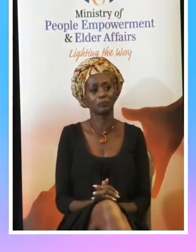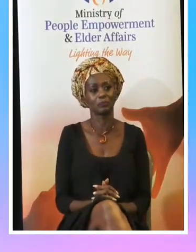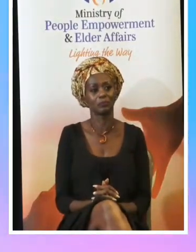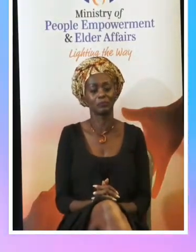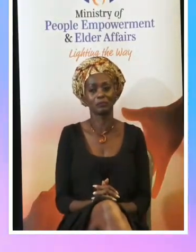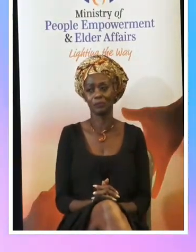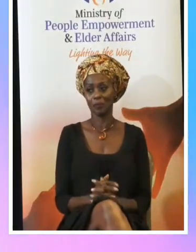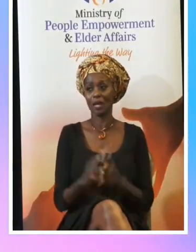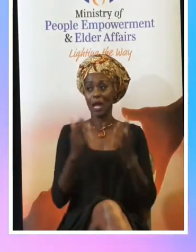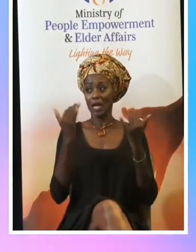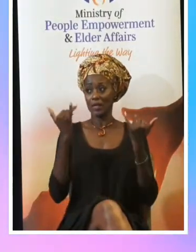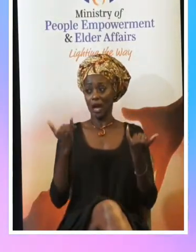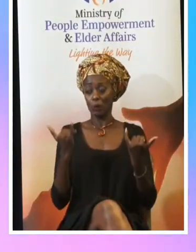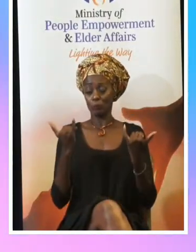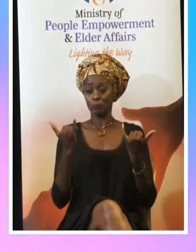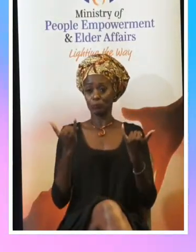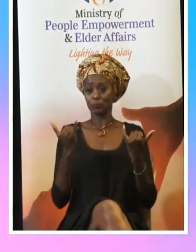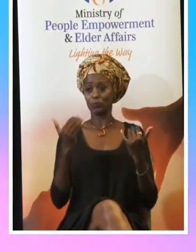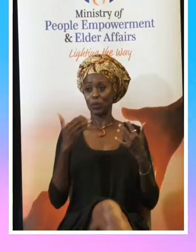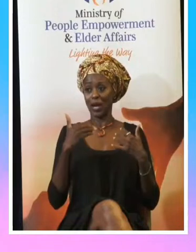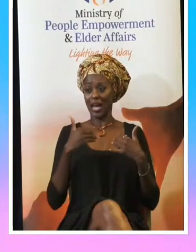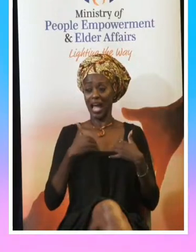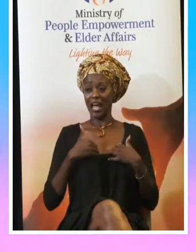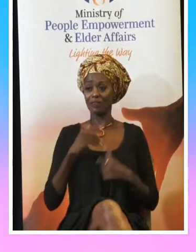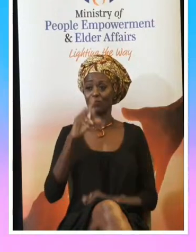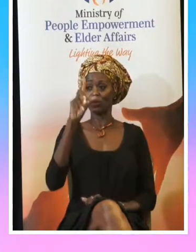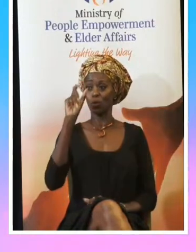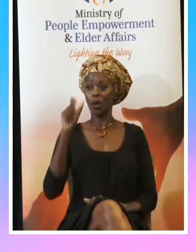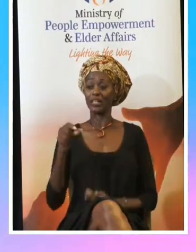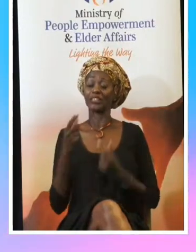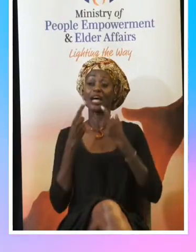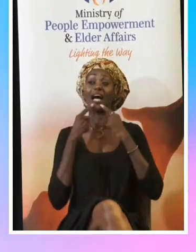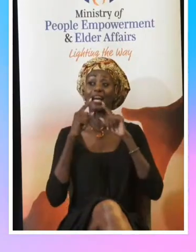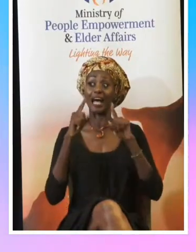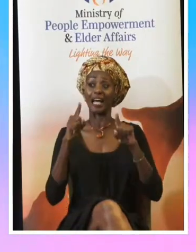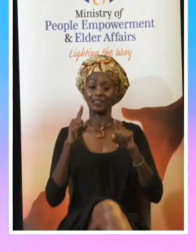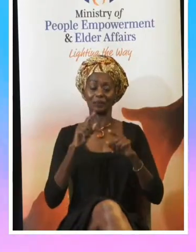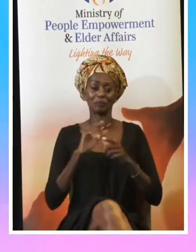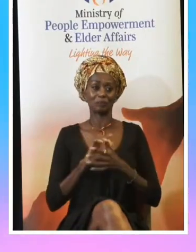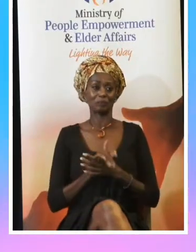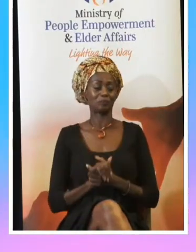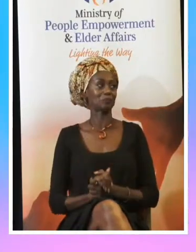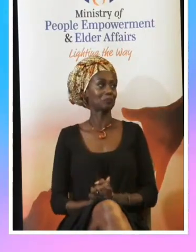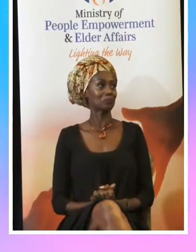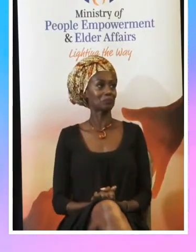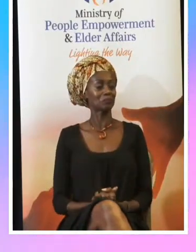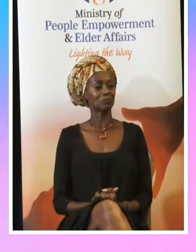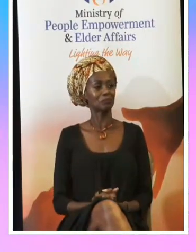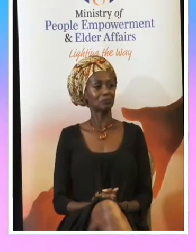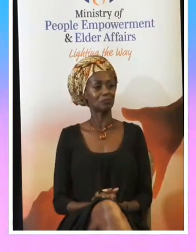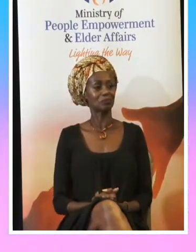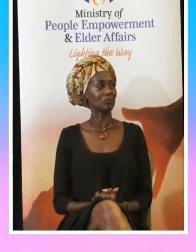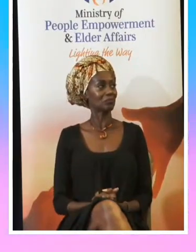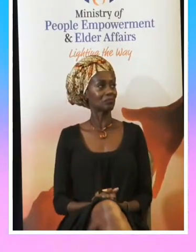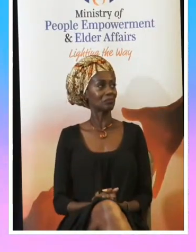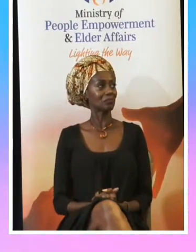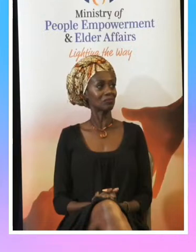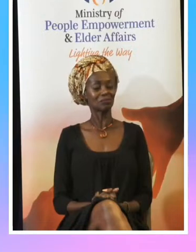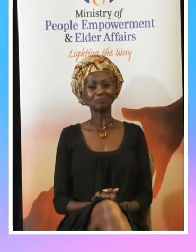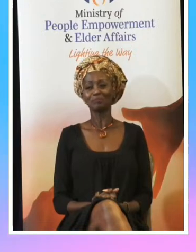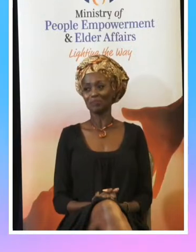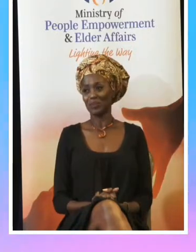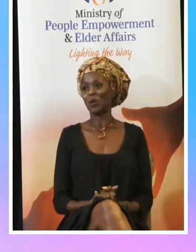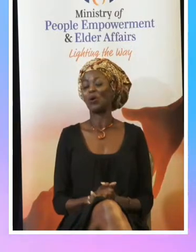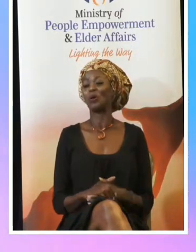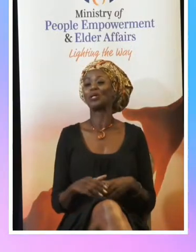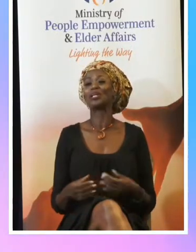good. At this time, we'll have an interactive session with our guest presenter. And he would indulge you in a